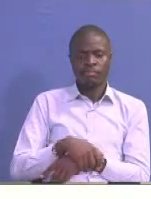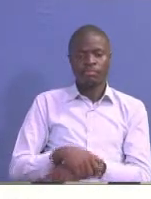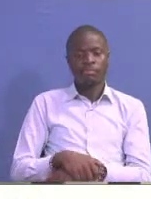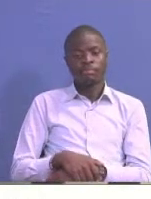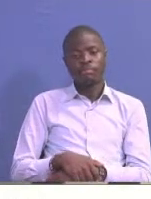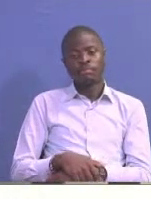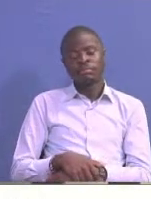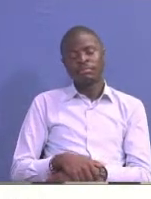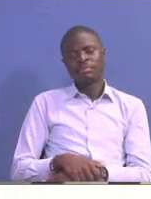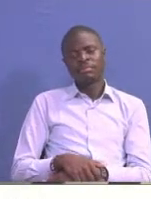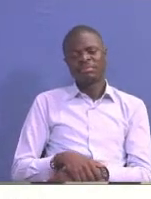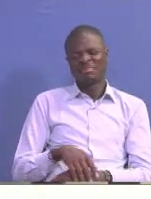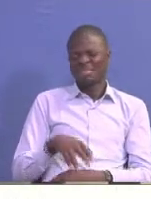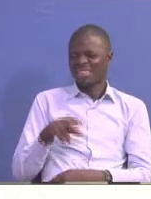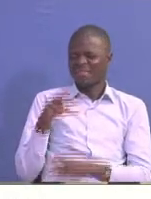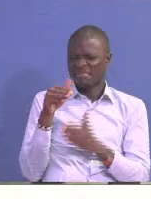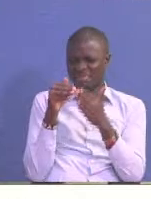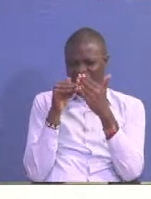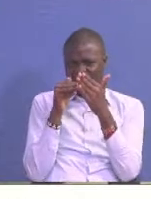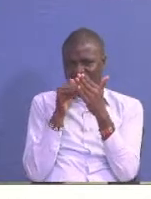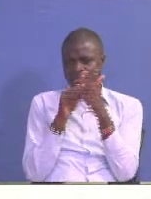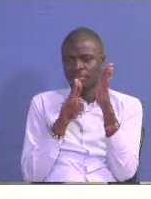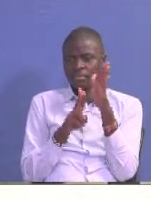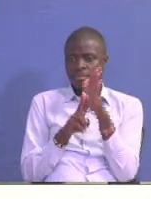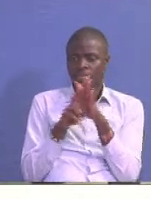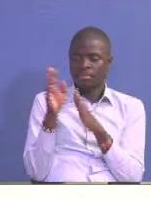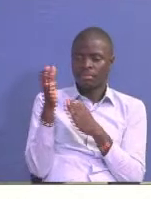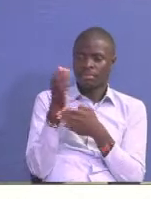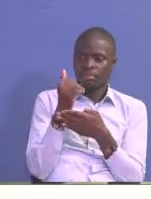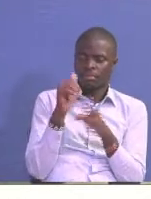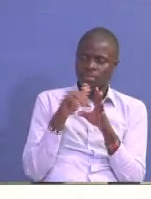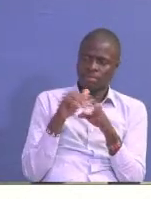There is very limited unemployment in China.